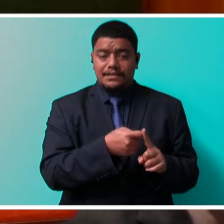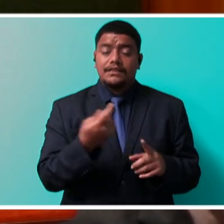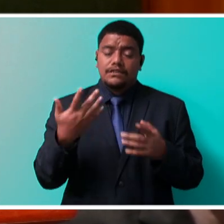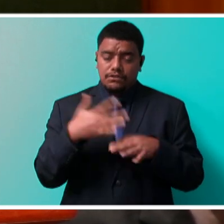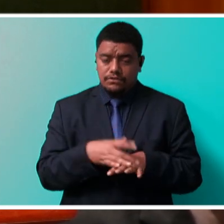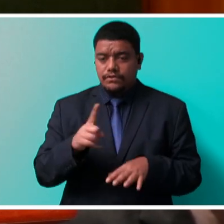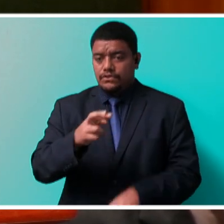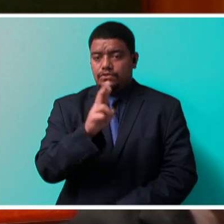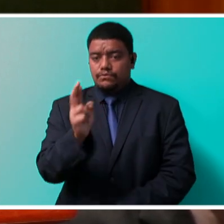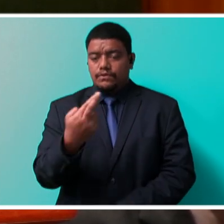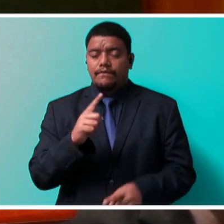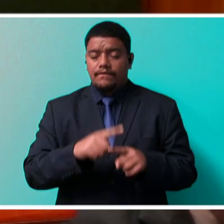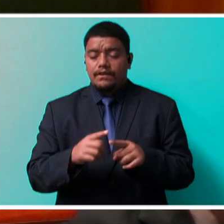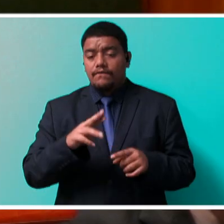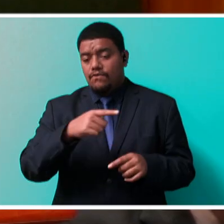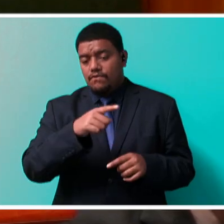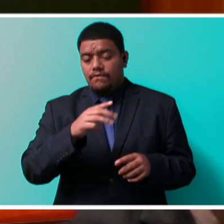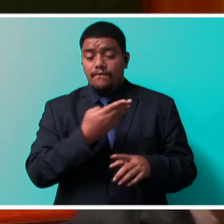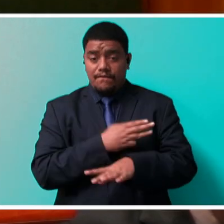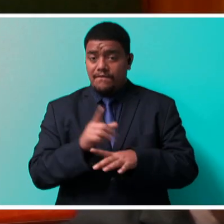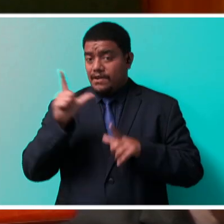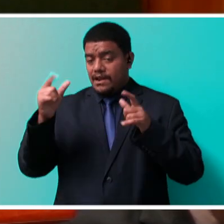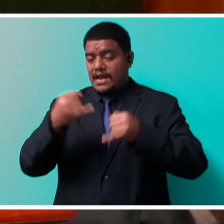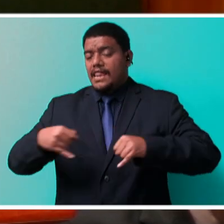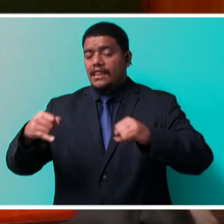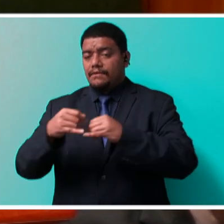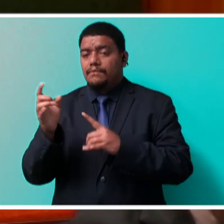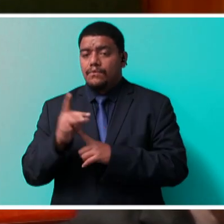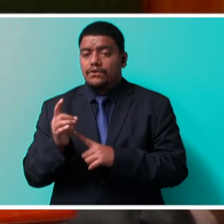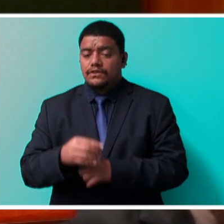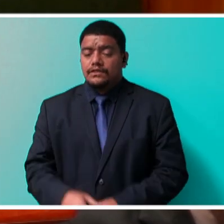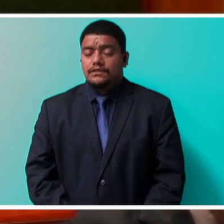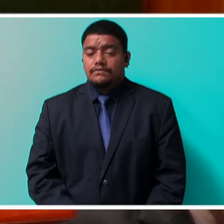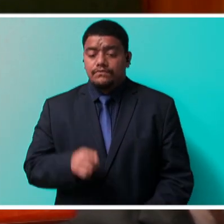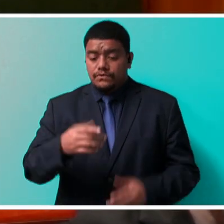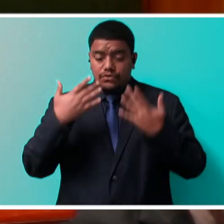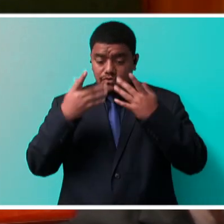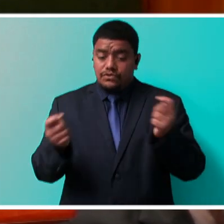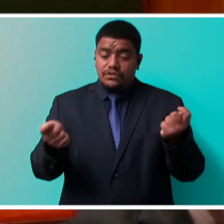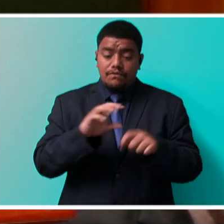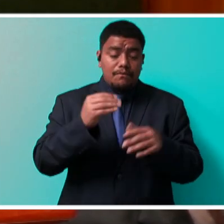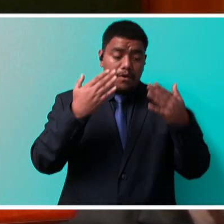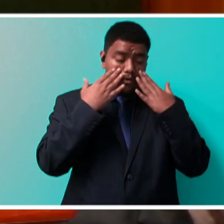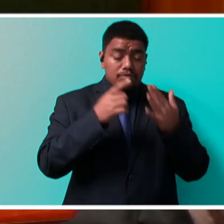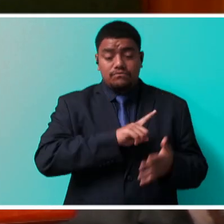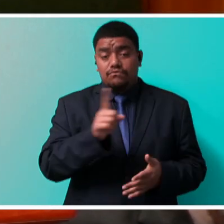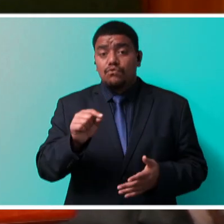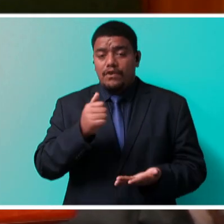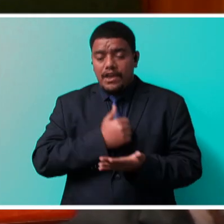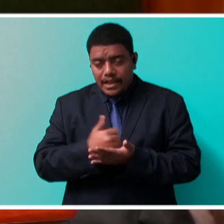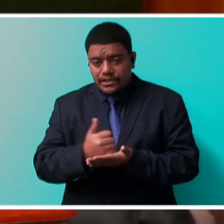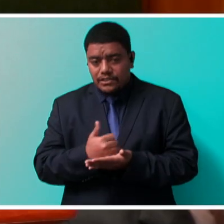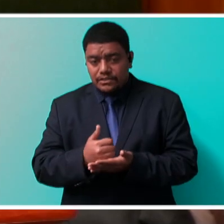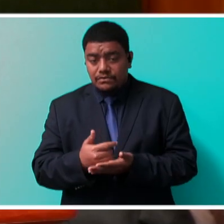and responsive, particularly for rural and maritime communities. These efforts reflect a shift from awareness to action, bringing